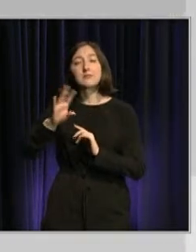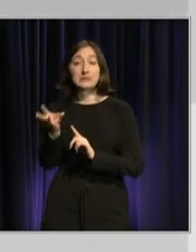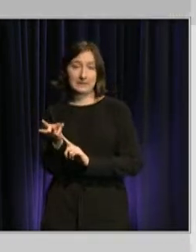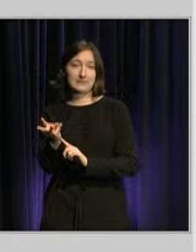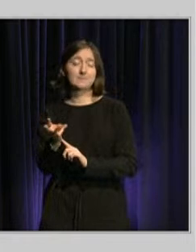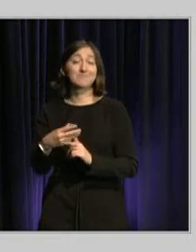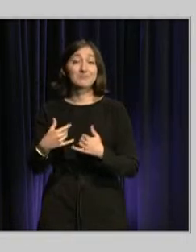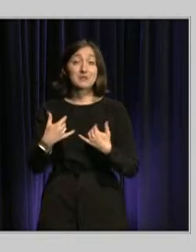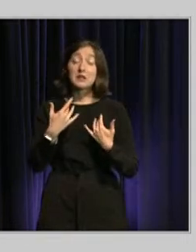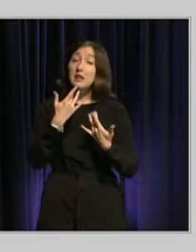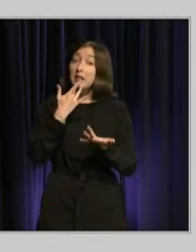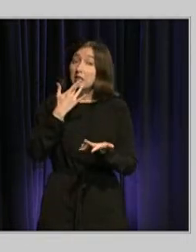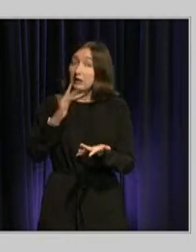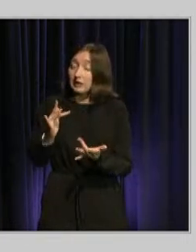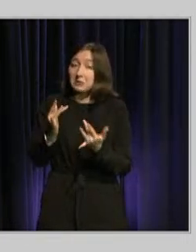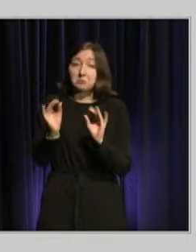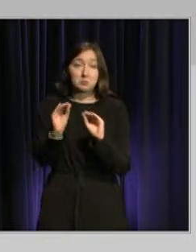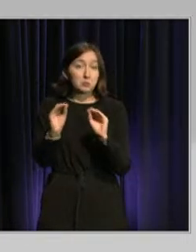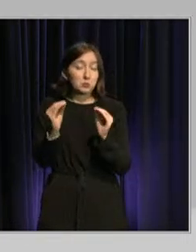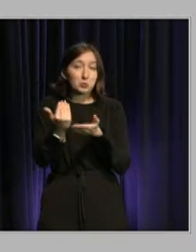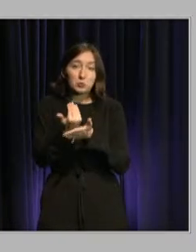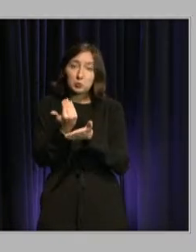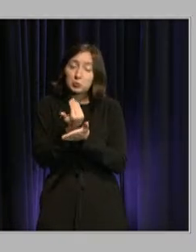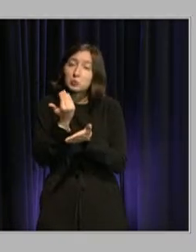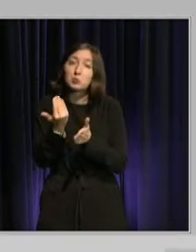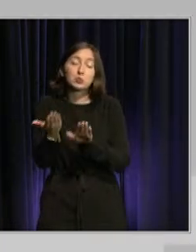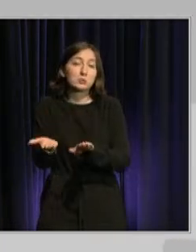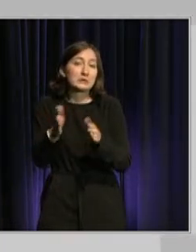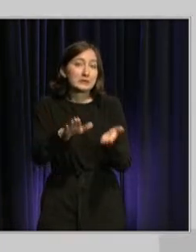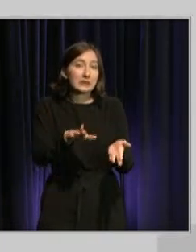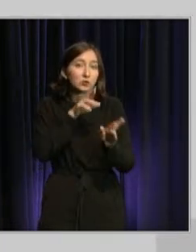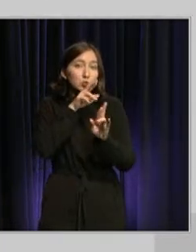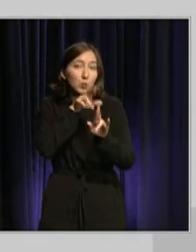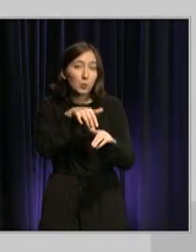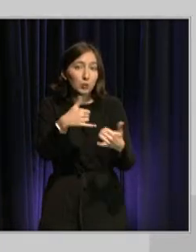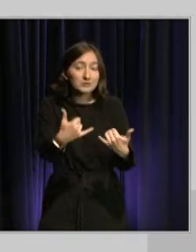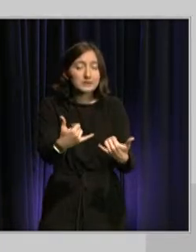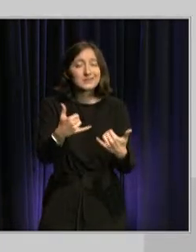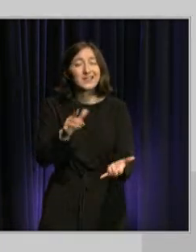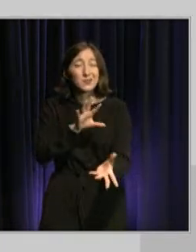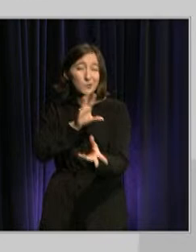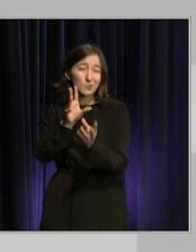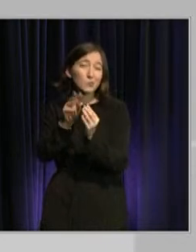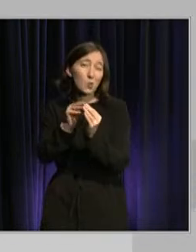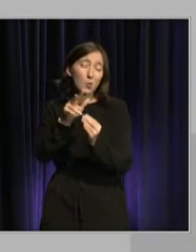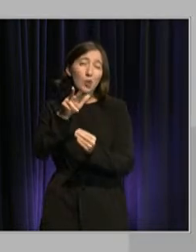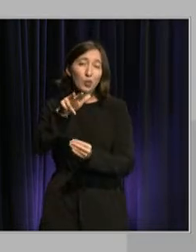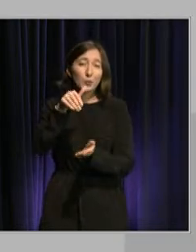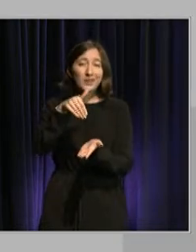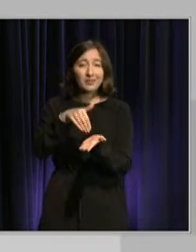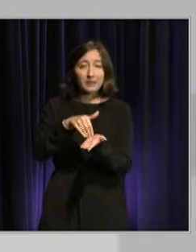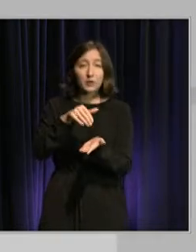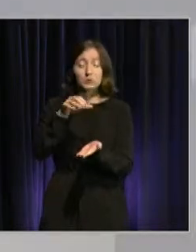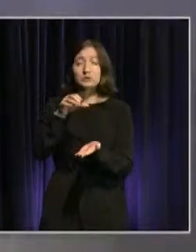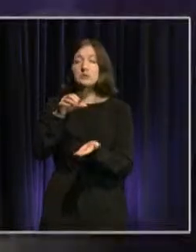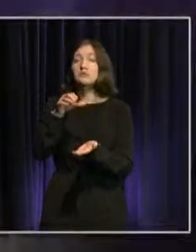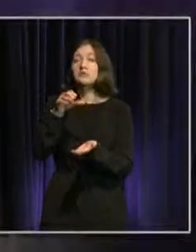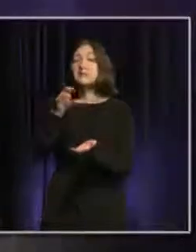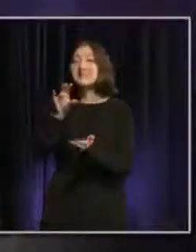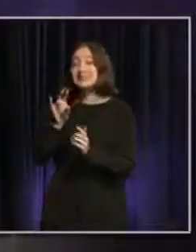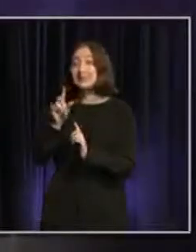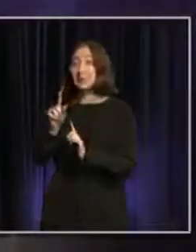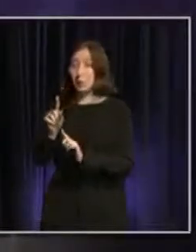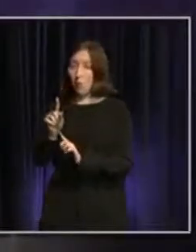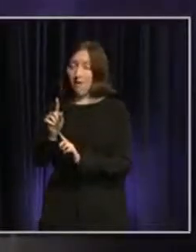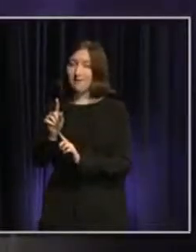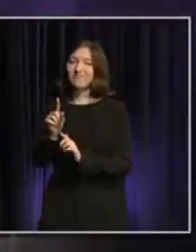have lost 3,071 neighbors, friends, and family members to COVID-19. Those numbers were updated over some